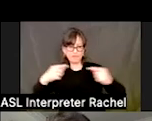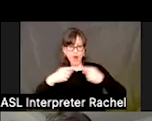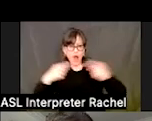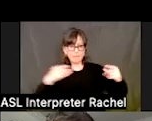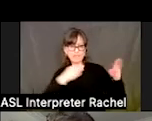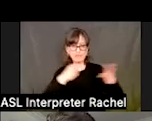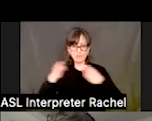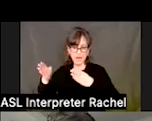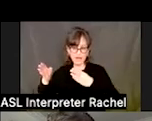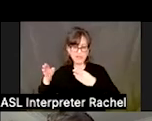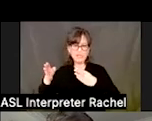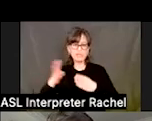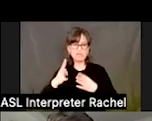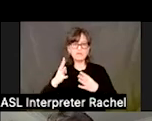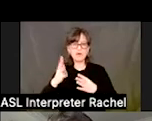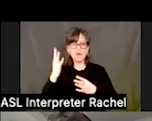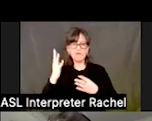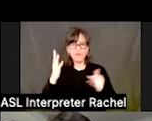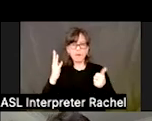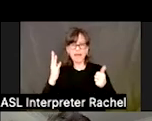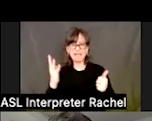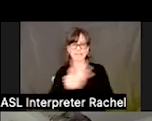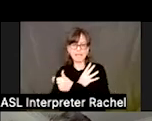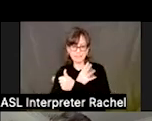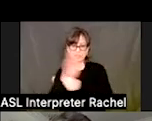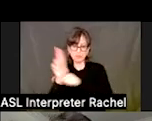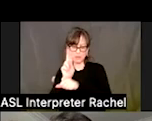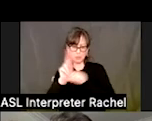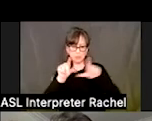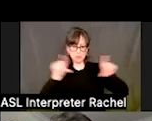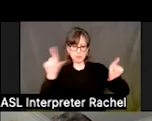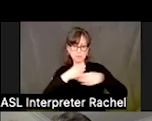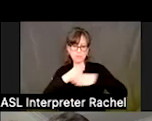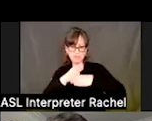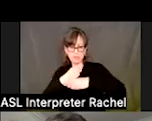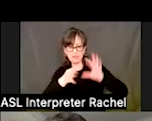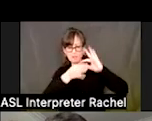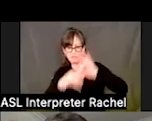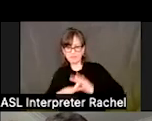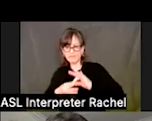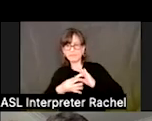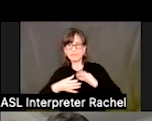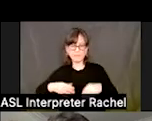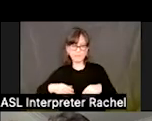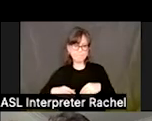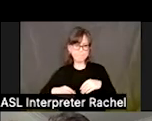and that's where the 4x4 or 4x10s come in, and the joist hangers and straps. Next slide.